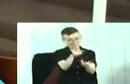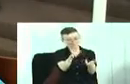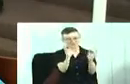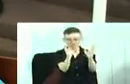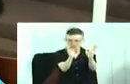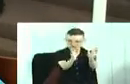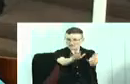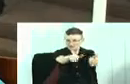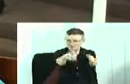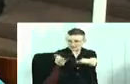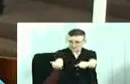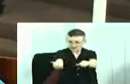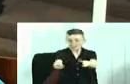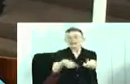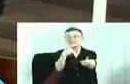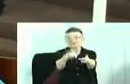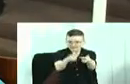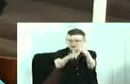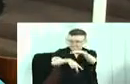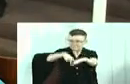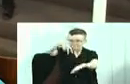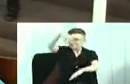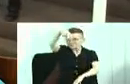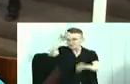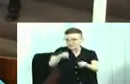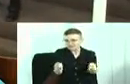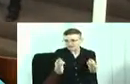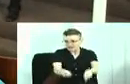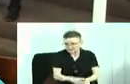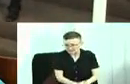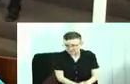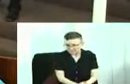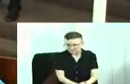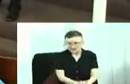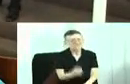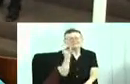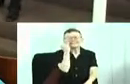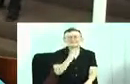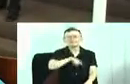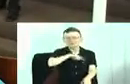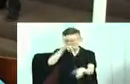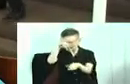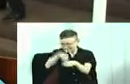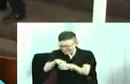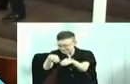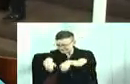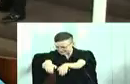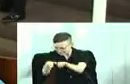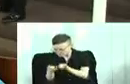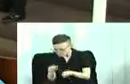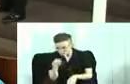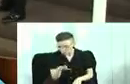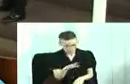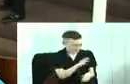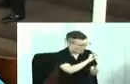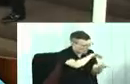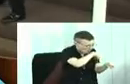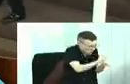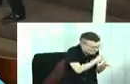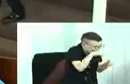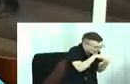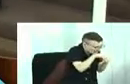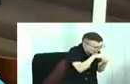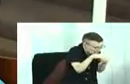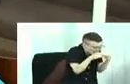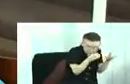for resurrection to truly come forward, whether we are there in the physical tomb or locked behind some doors hiding out